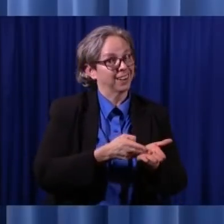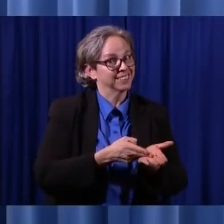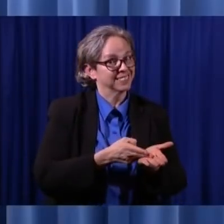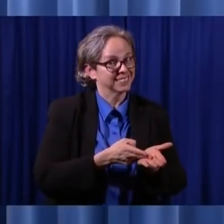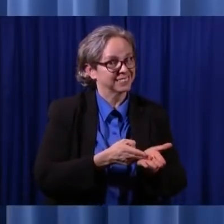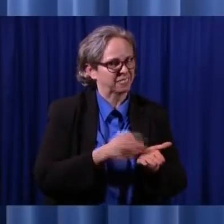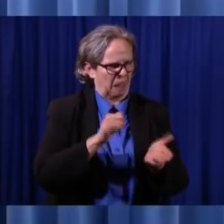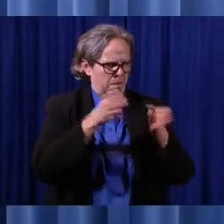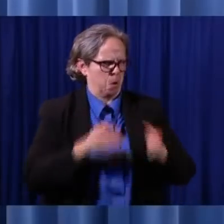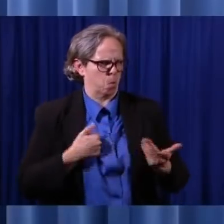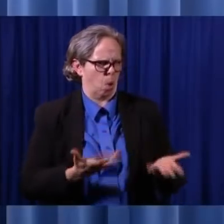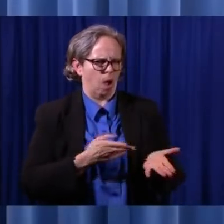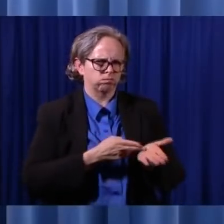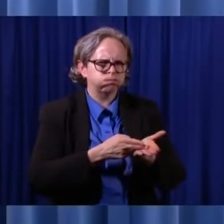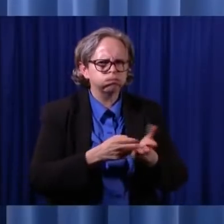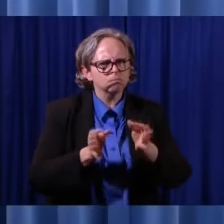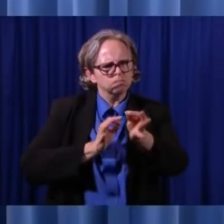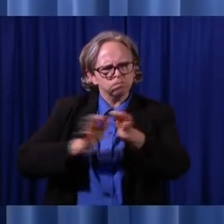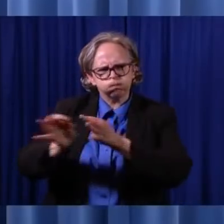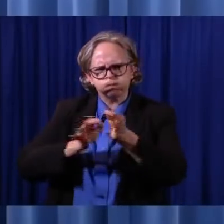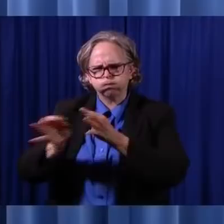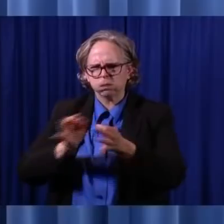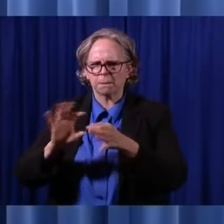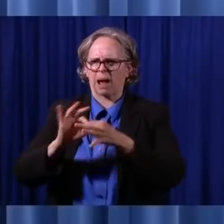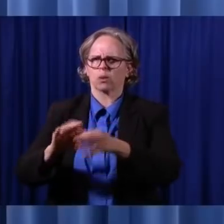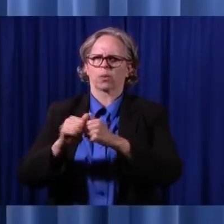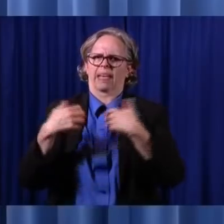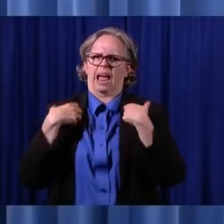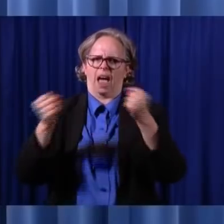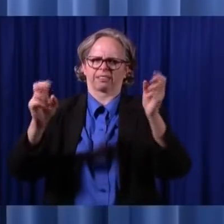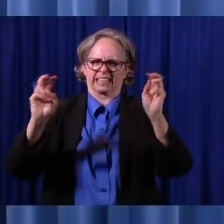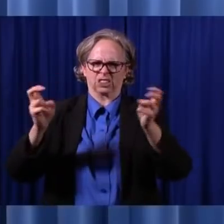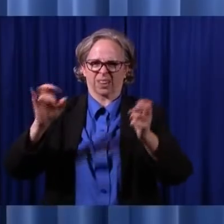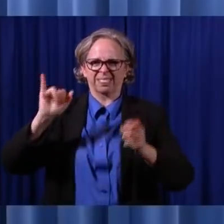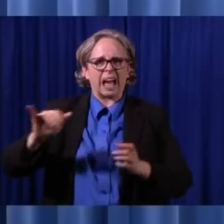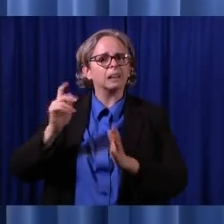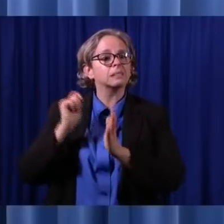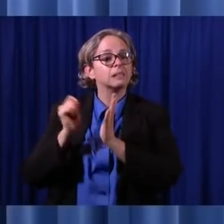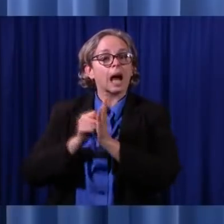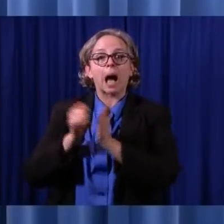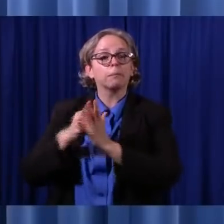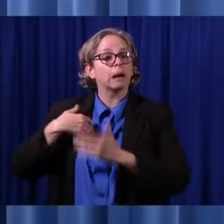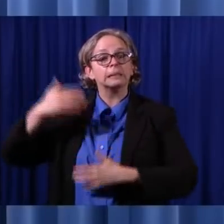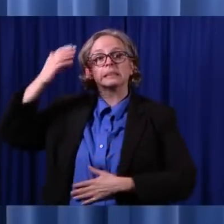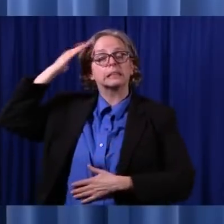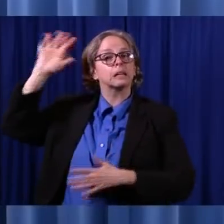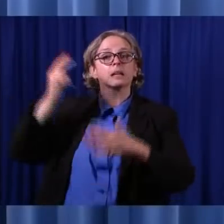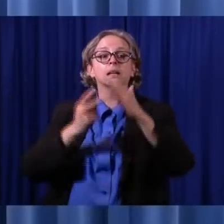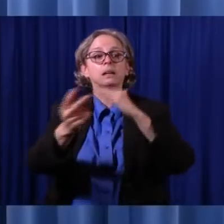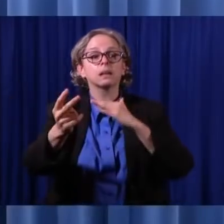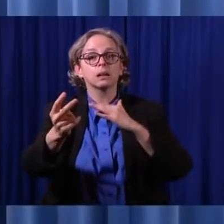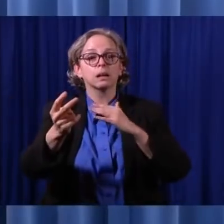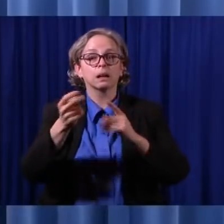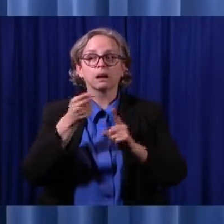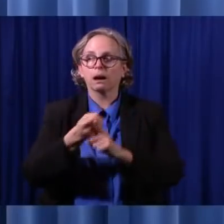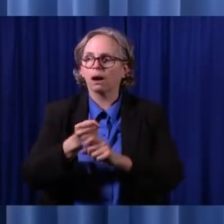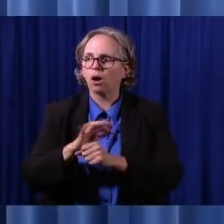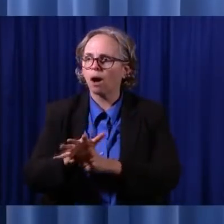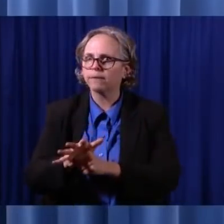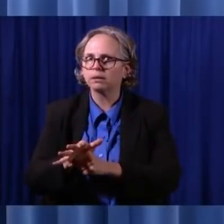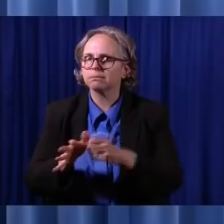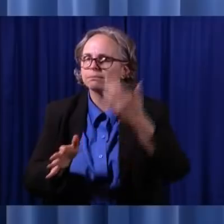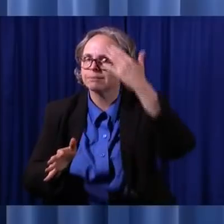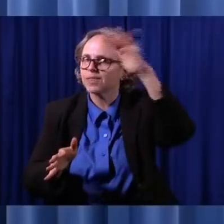issues. Had no idea, of course, that we would be dealing with the coronavirus.